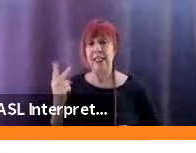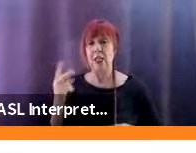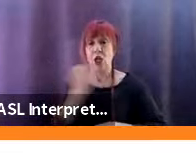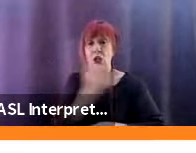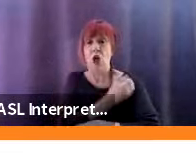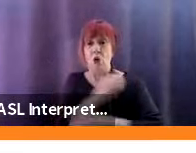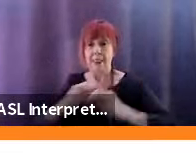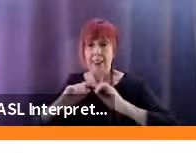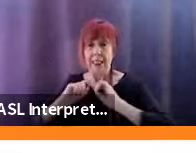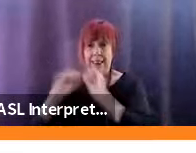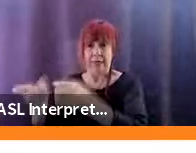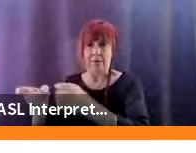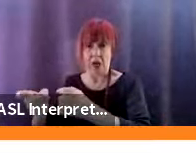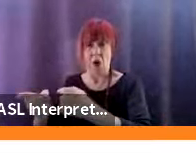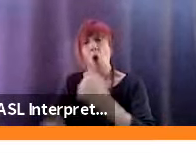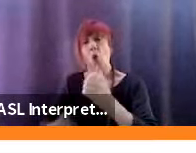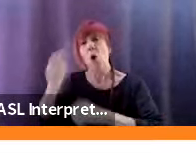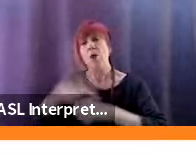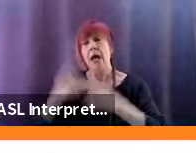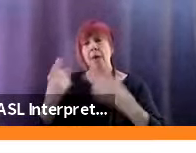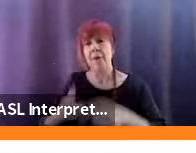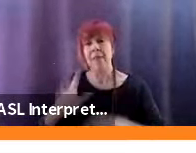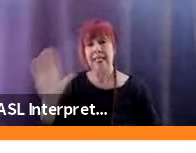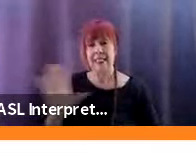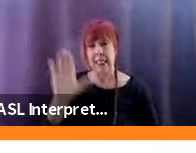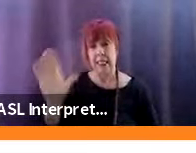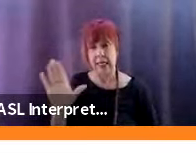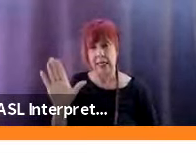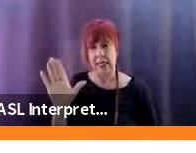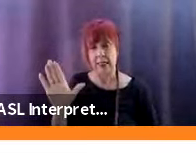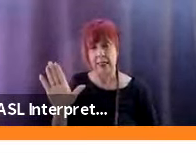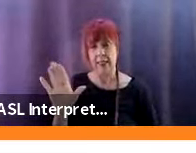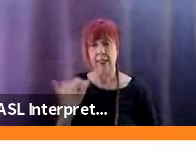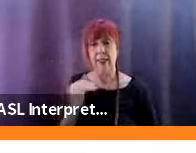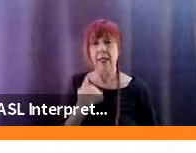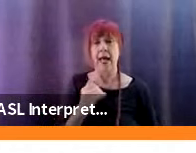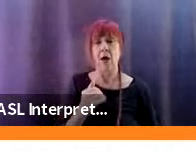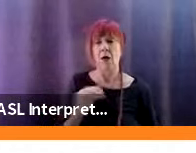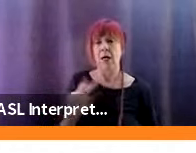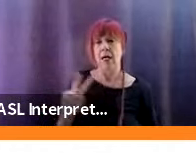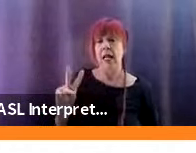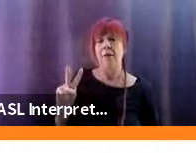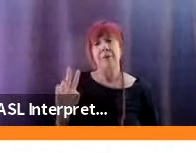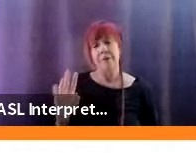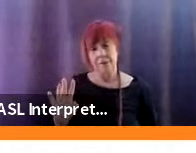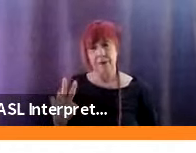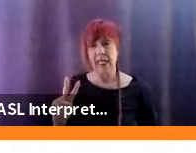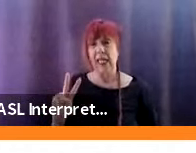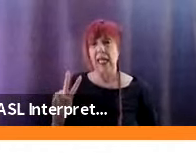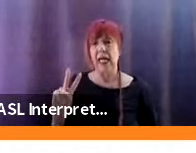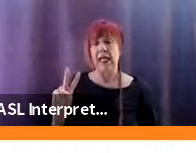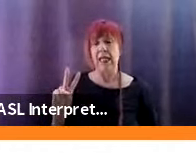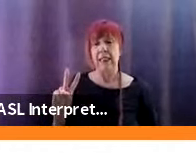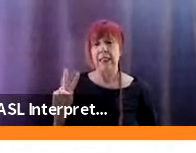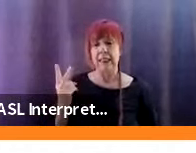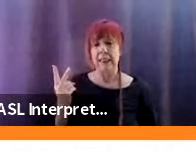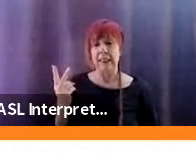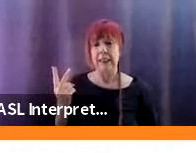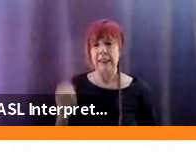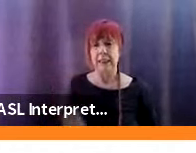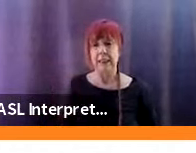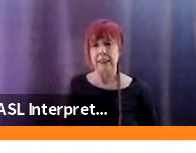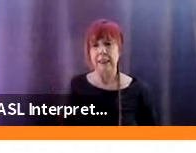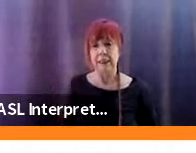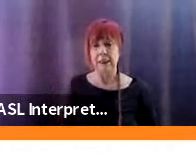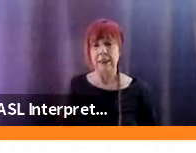whole allocation methodology only applies to first doses because second doses follow those first doses to whichever provider provided